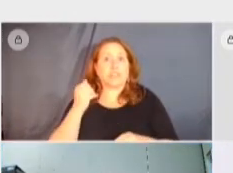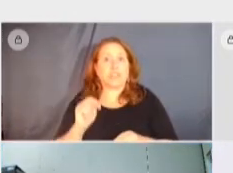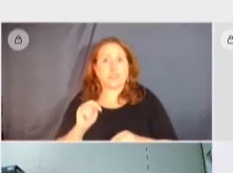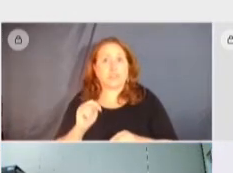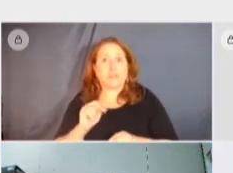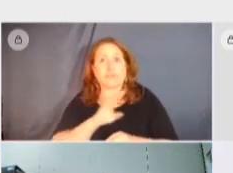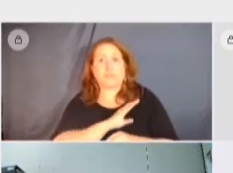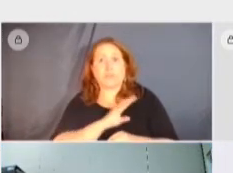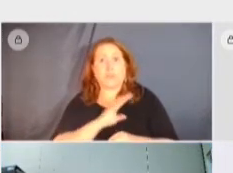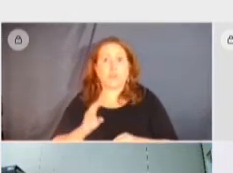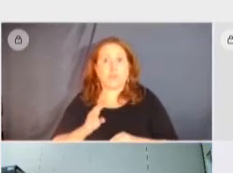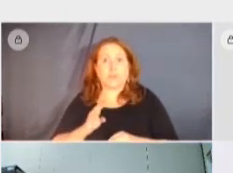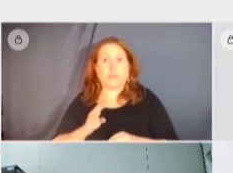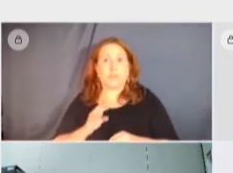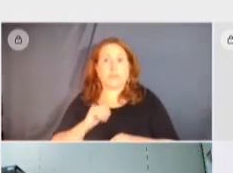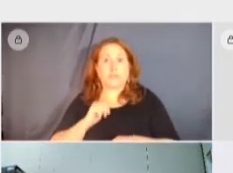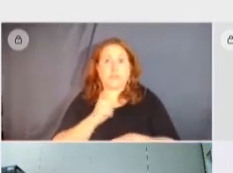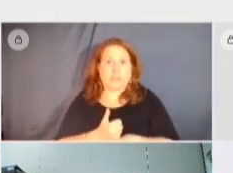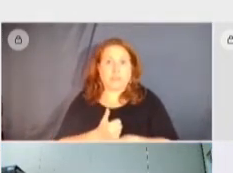public comment,